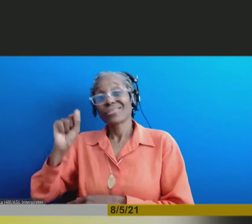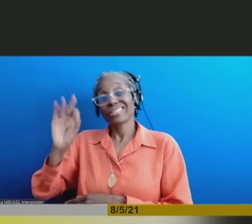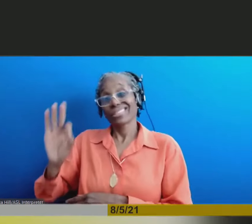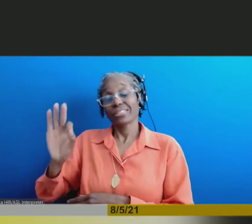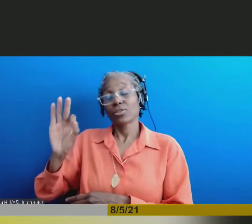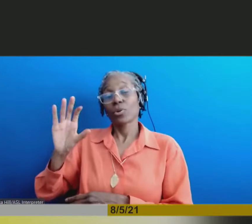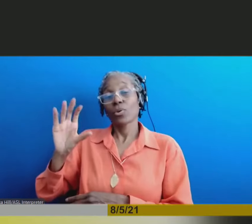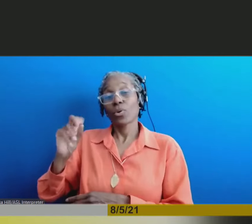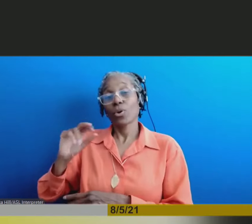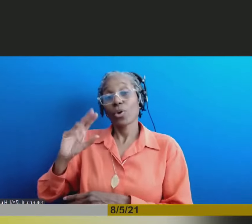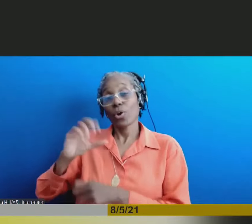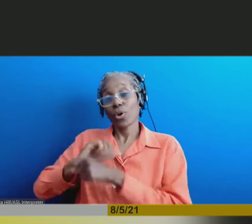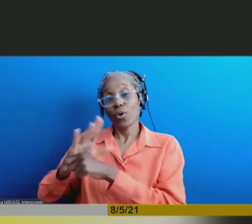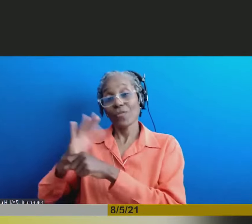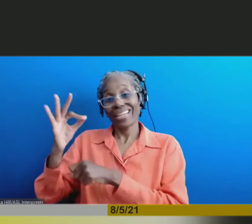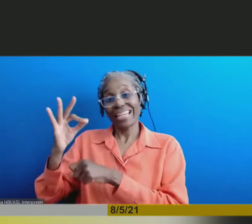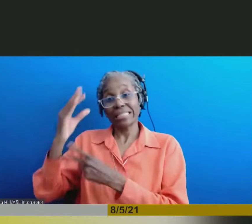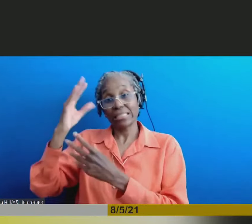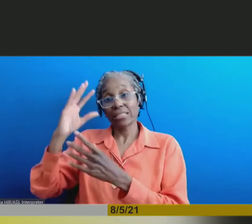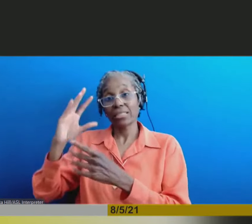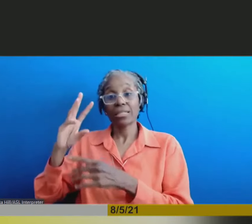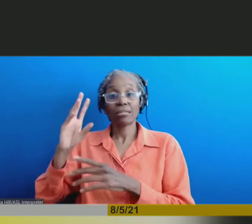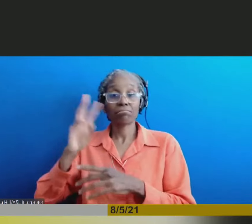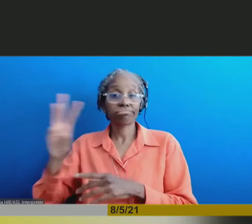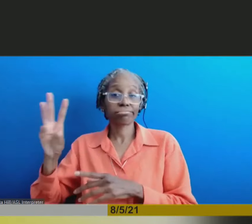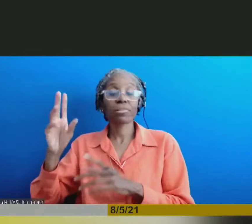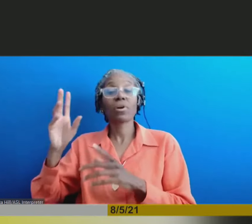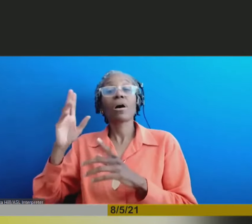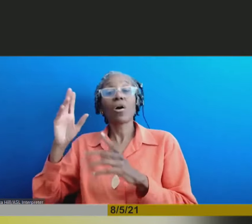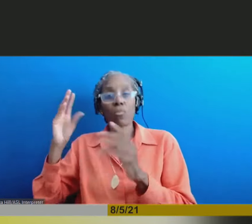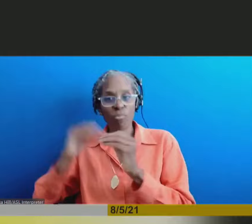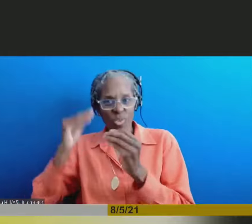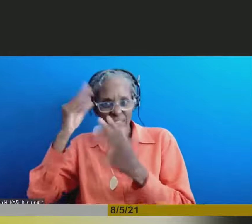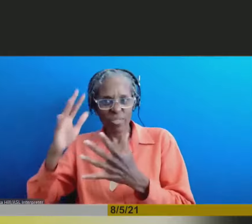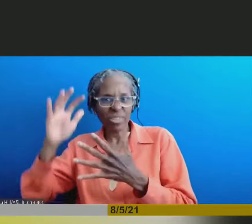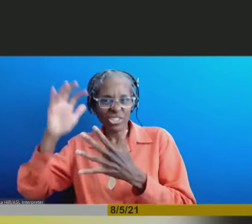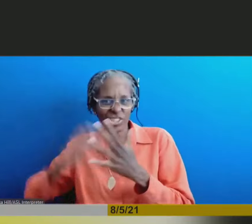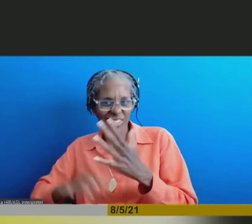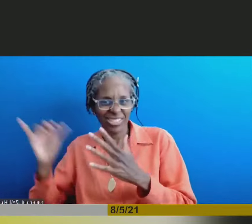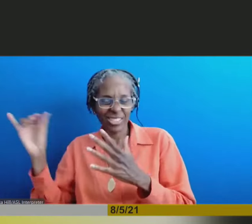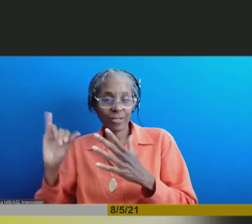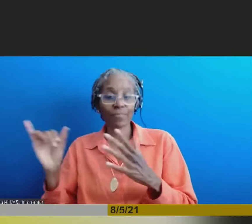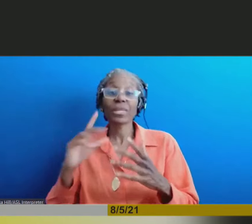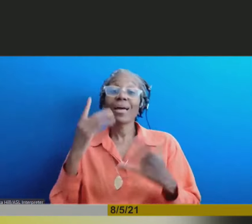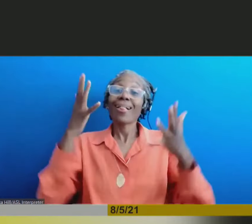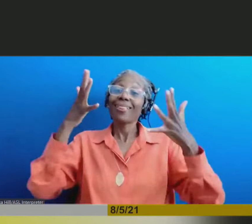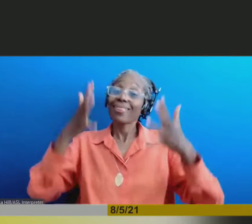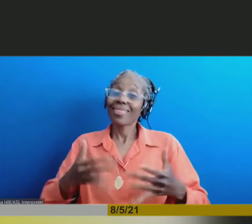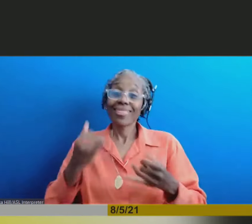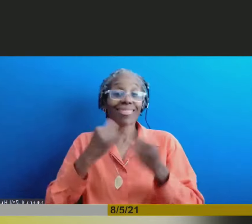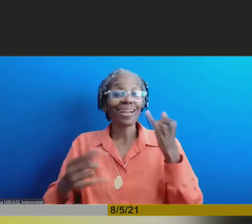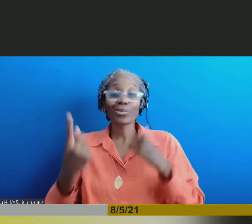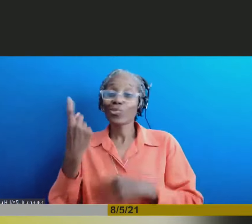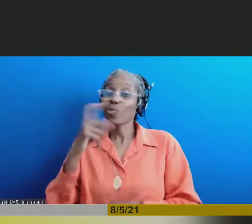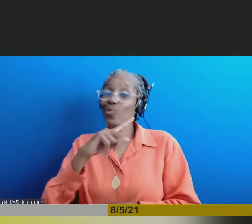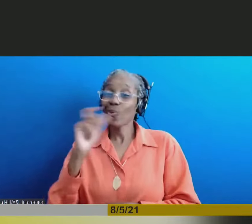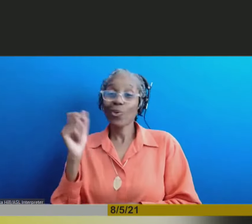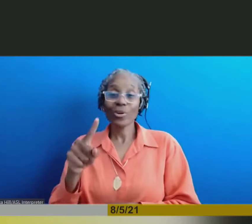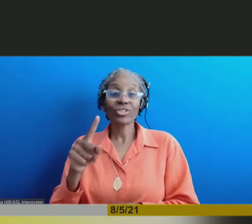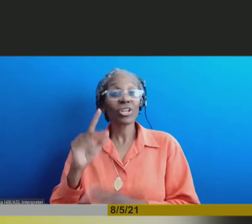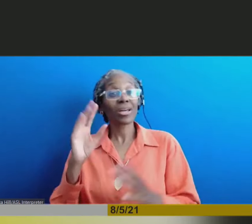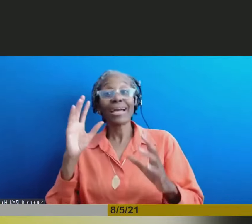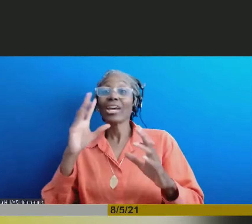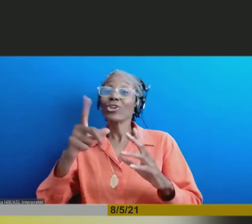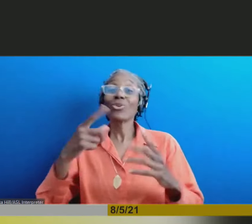website with more as well. But I will leave it with one more question, just in terms of, I know you don't have a perfect crystal